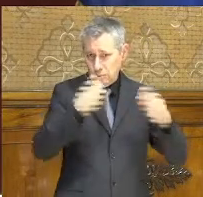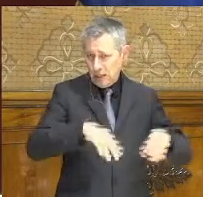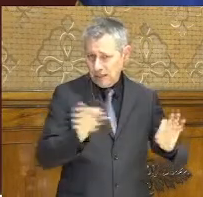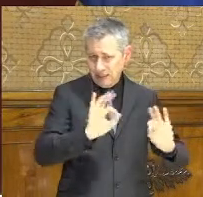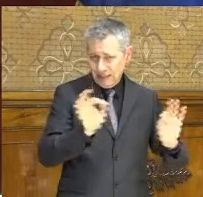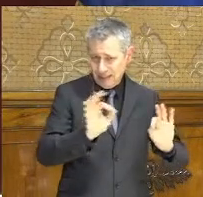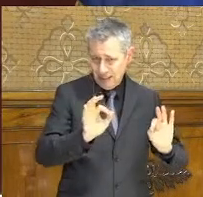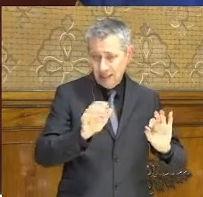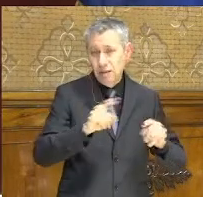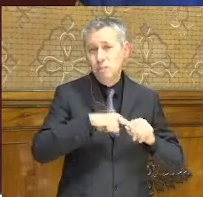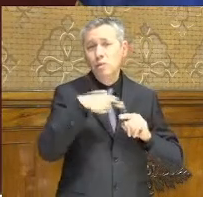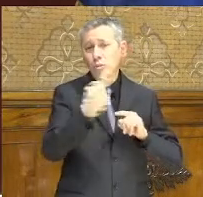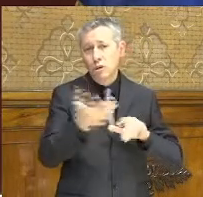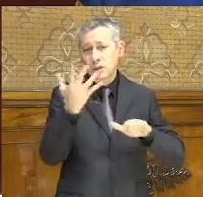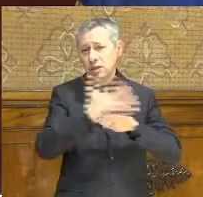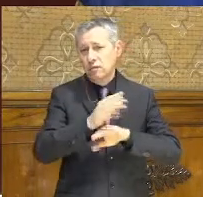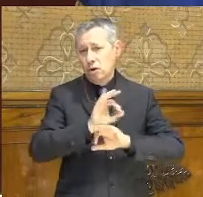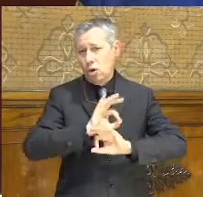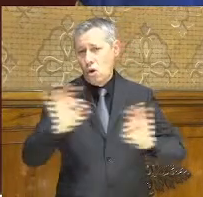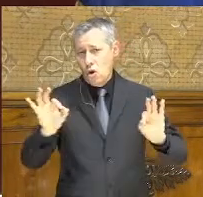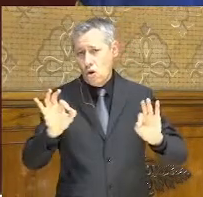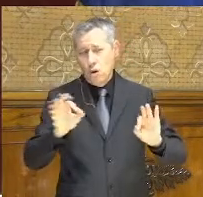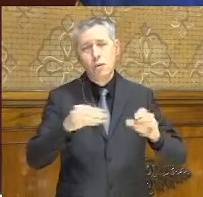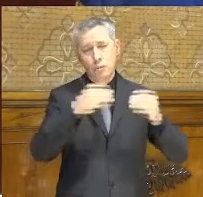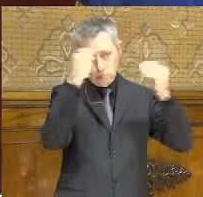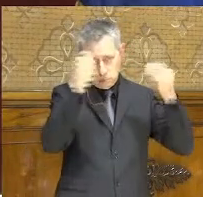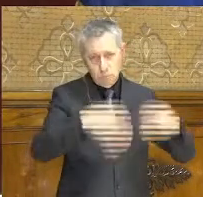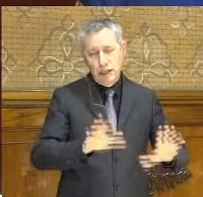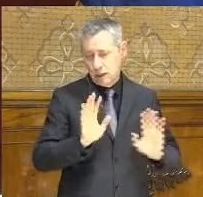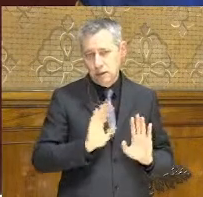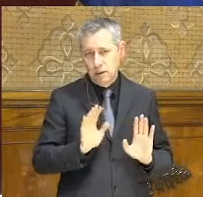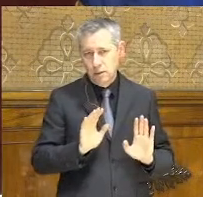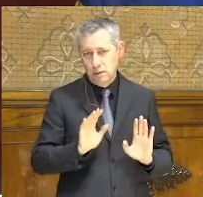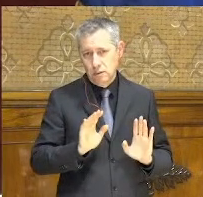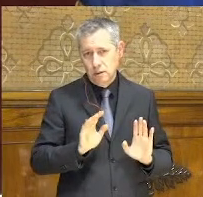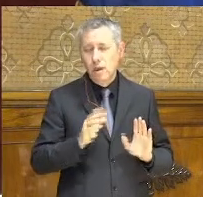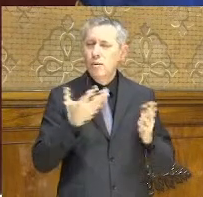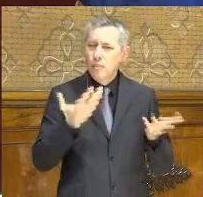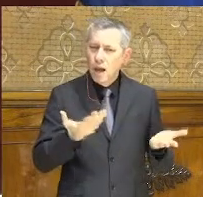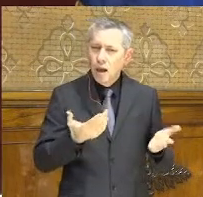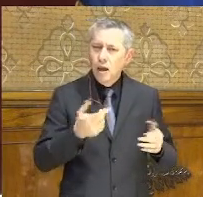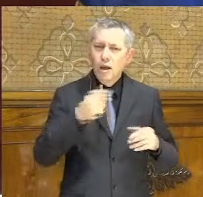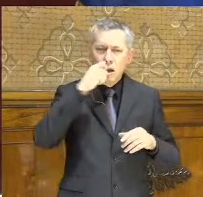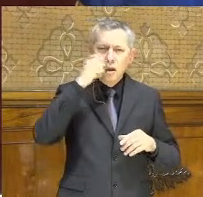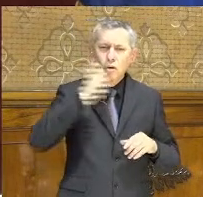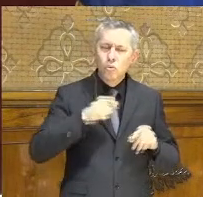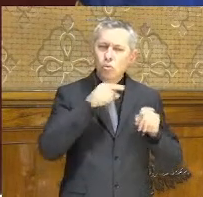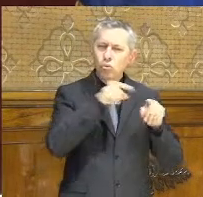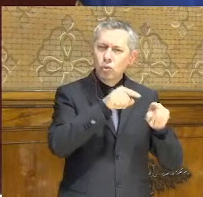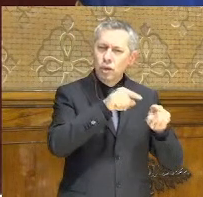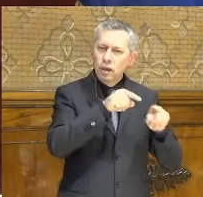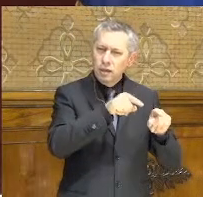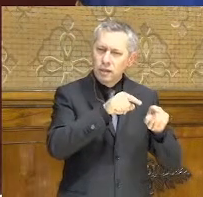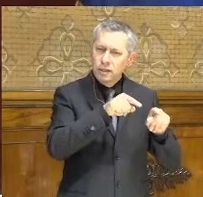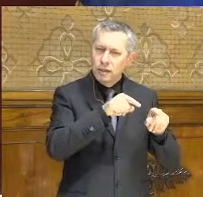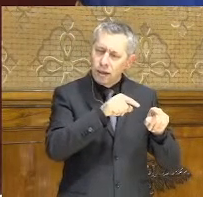the maintenance of the Ukrainian future in a state of